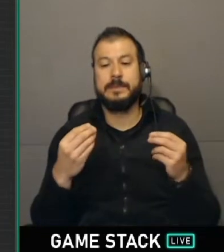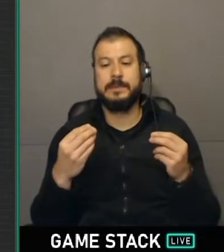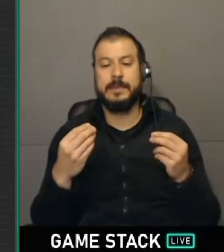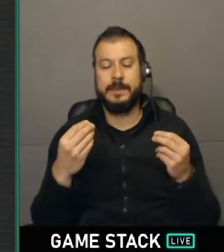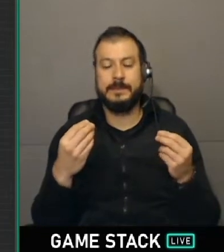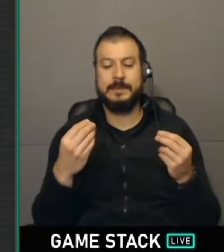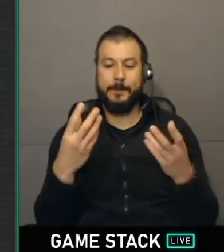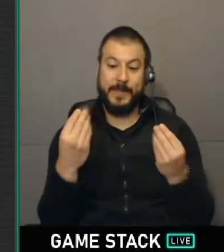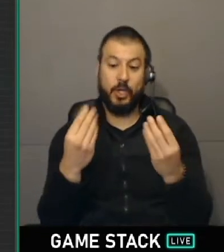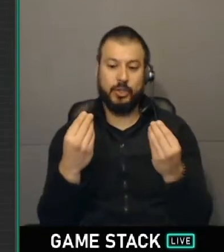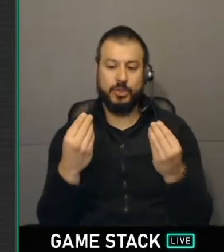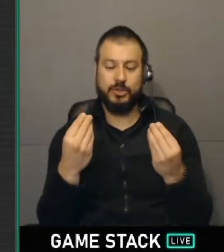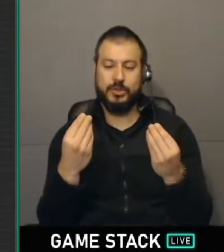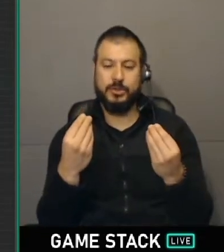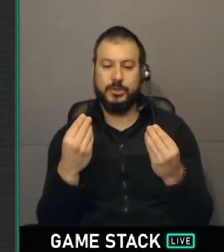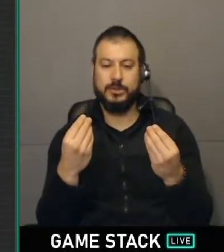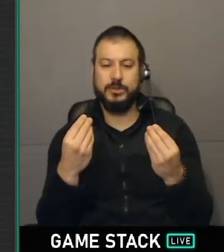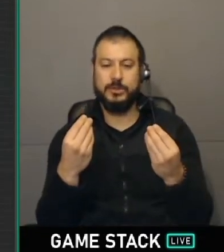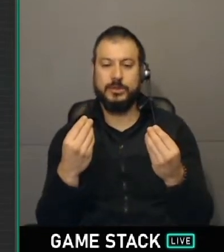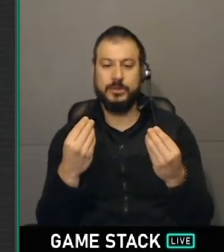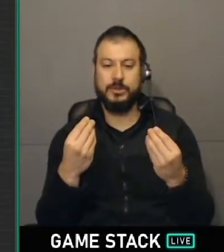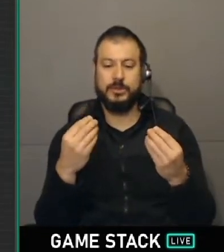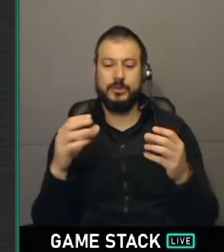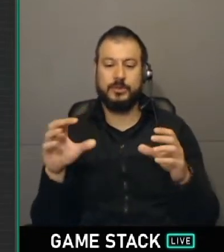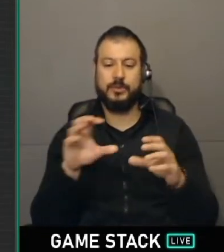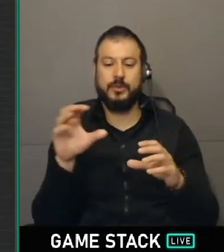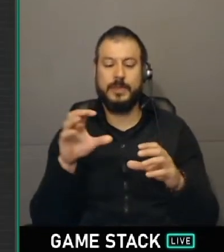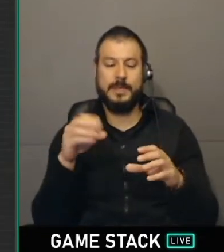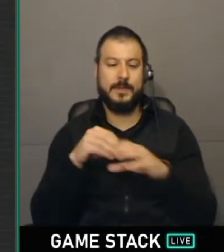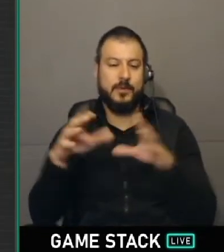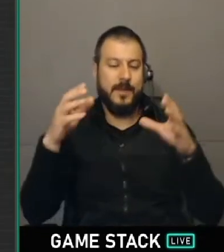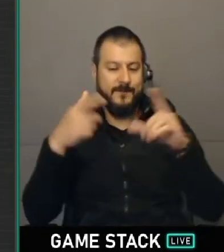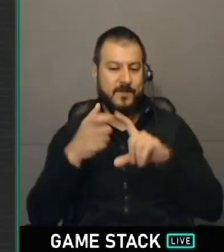virtualized, externalized in your head, from your head.